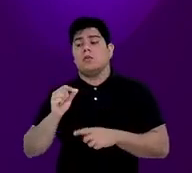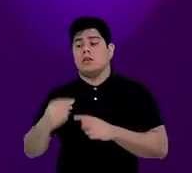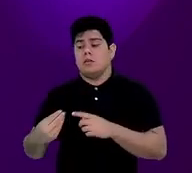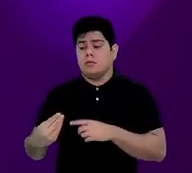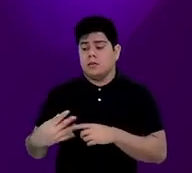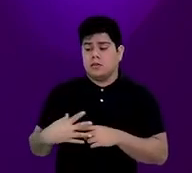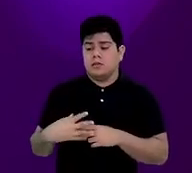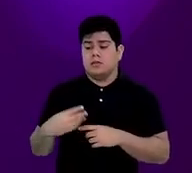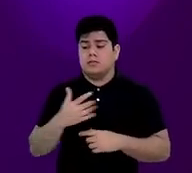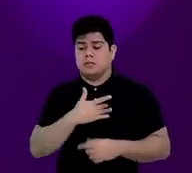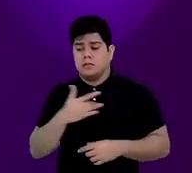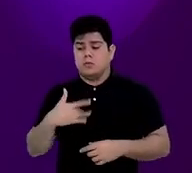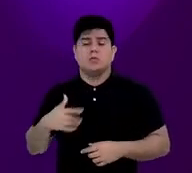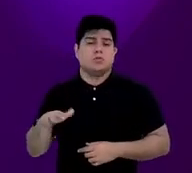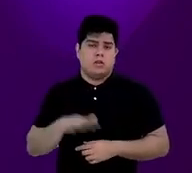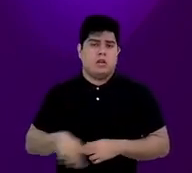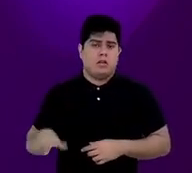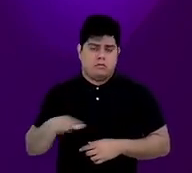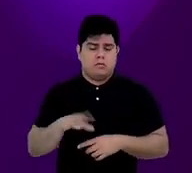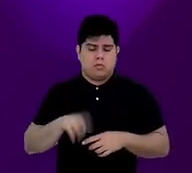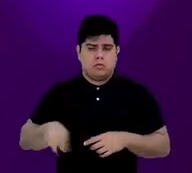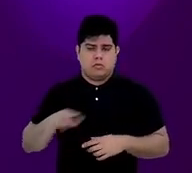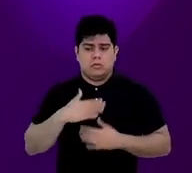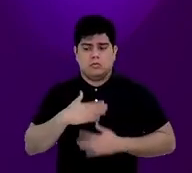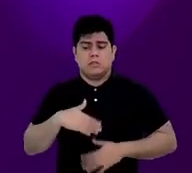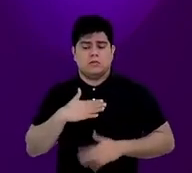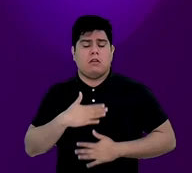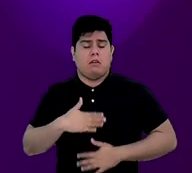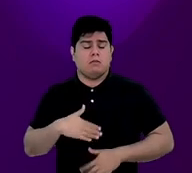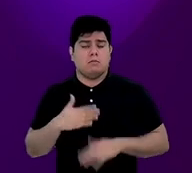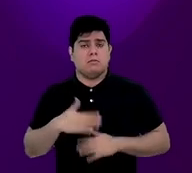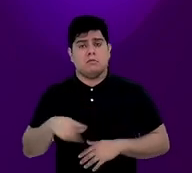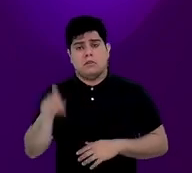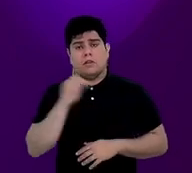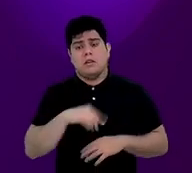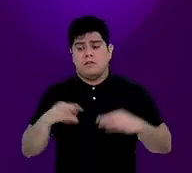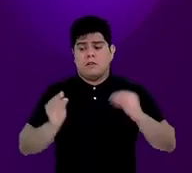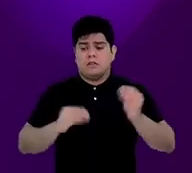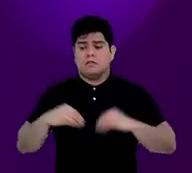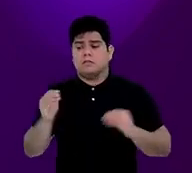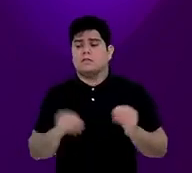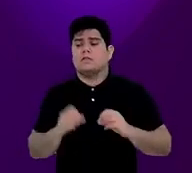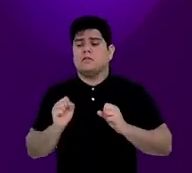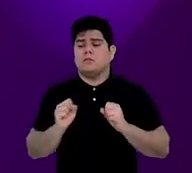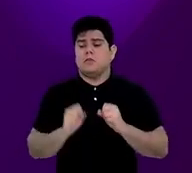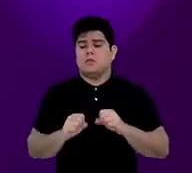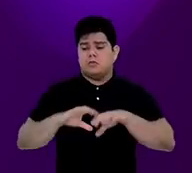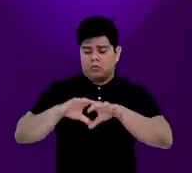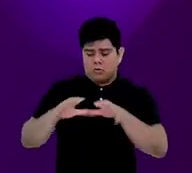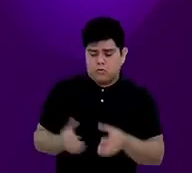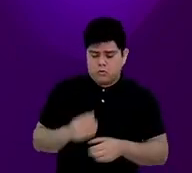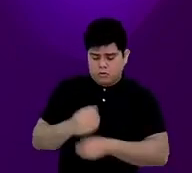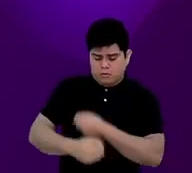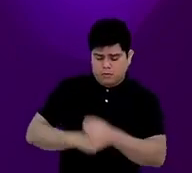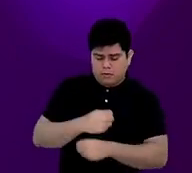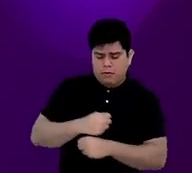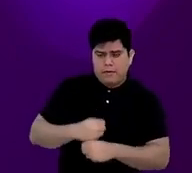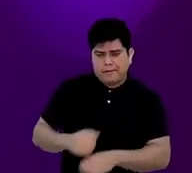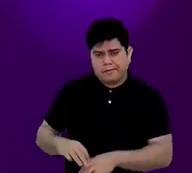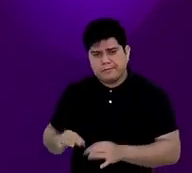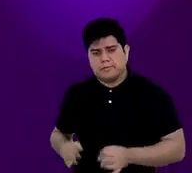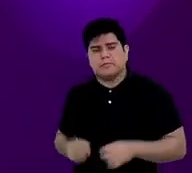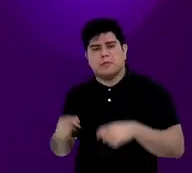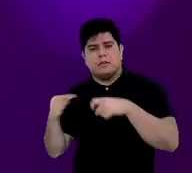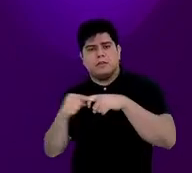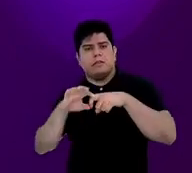you can sell them. Some of them are flexible. You can wrap around various parts of the body. Some little